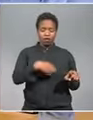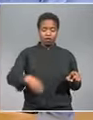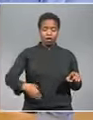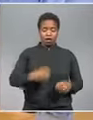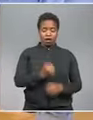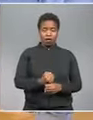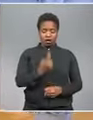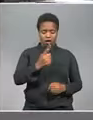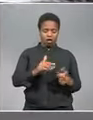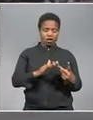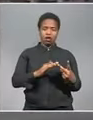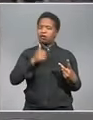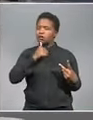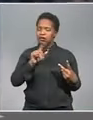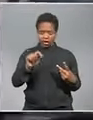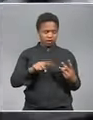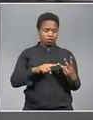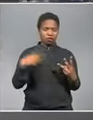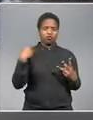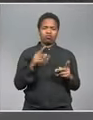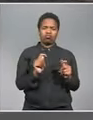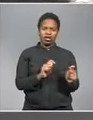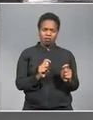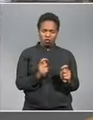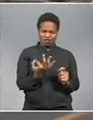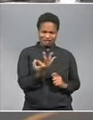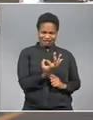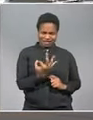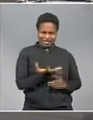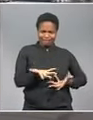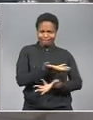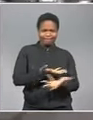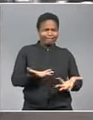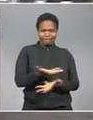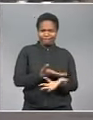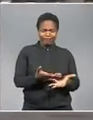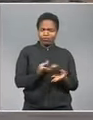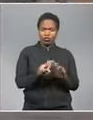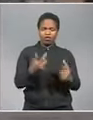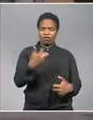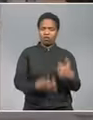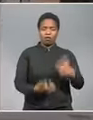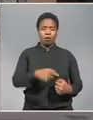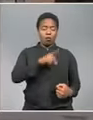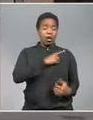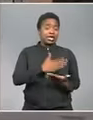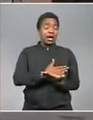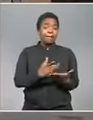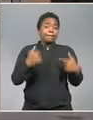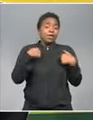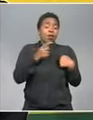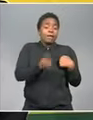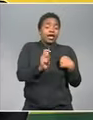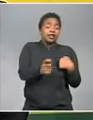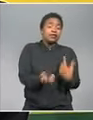of Finance, the Minister of Transport, to find a final solution to where we're going. Because some of us are paying, because we